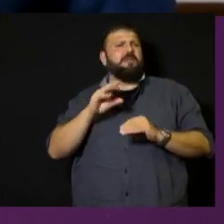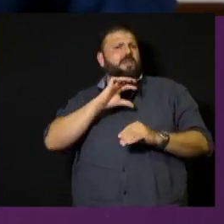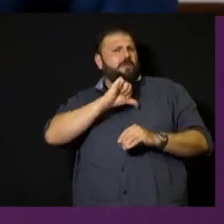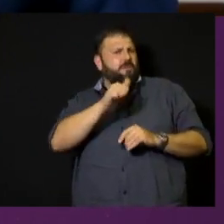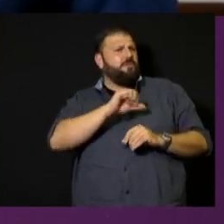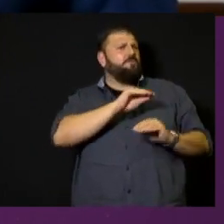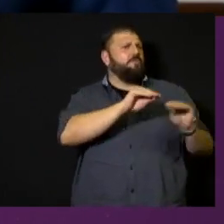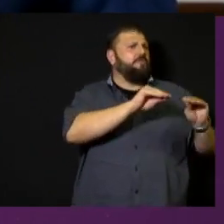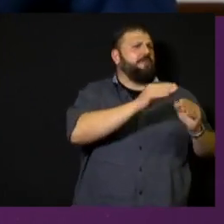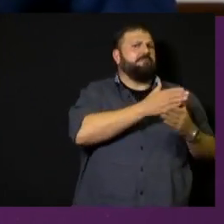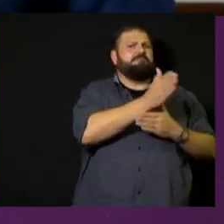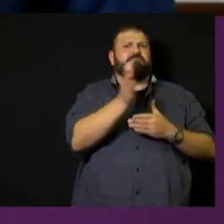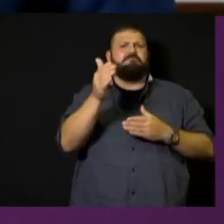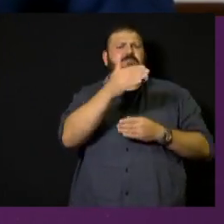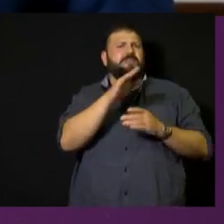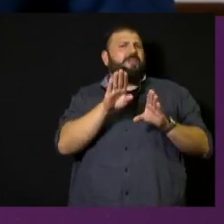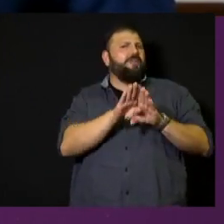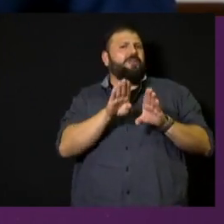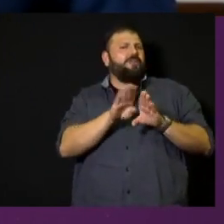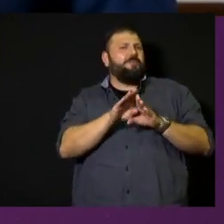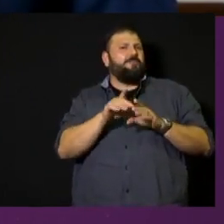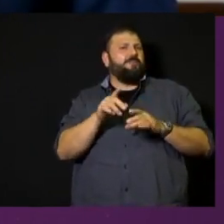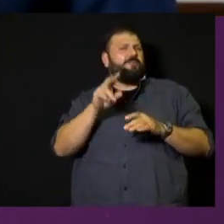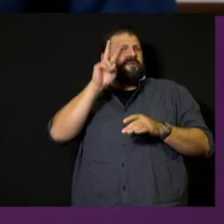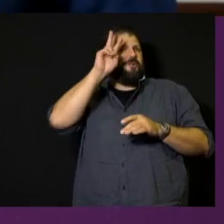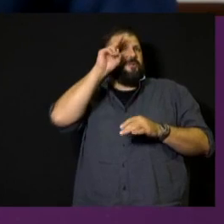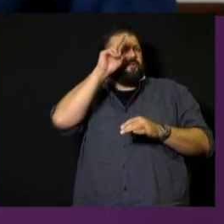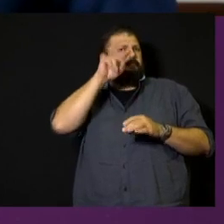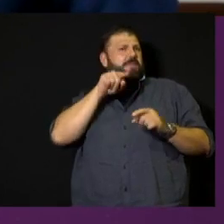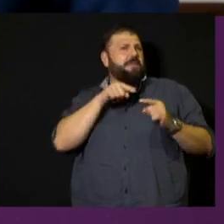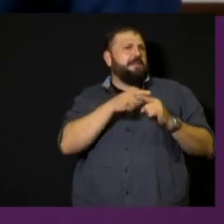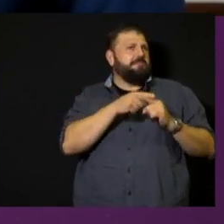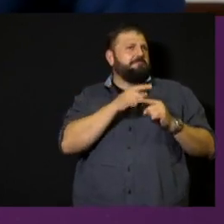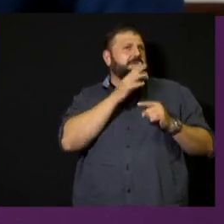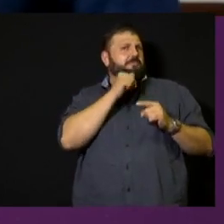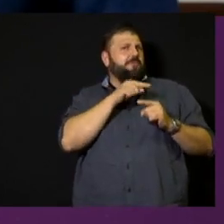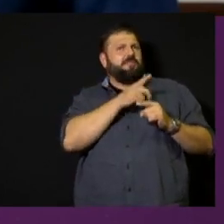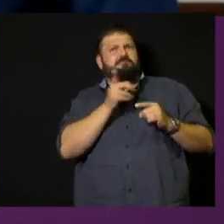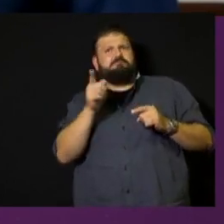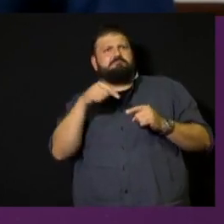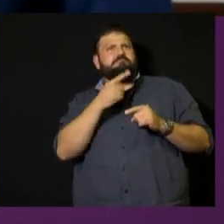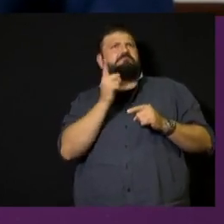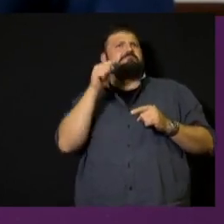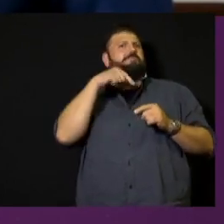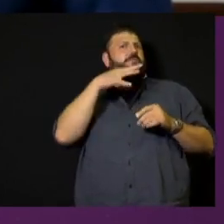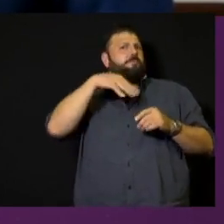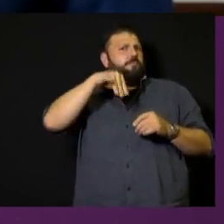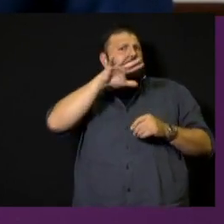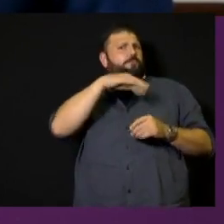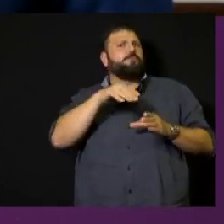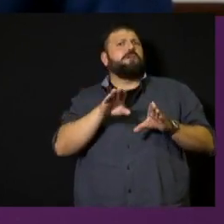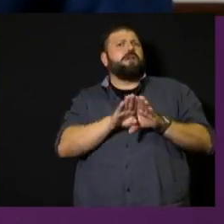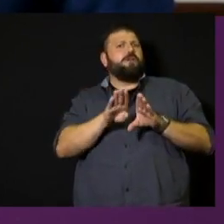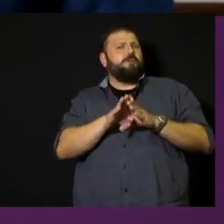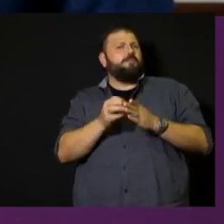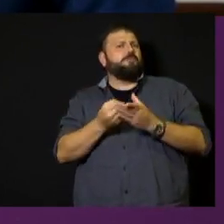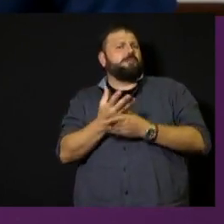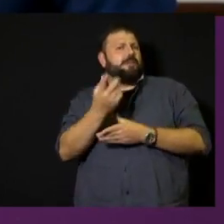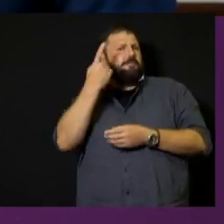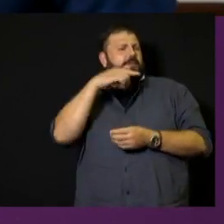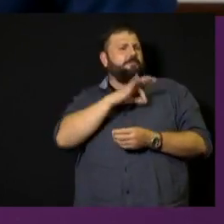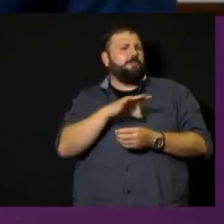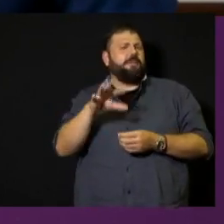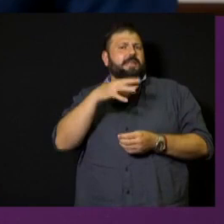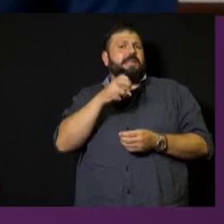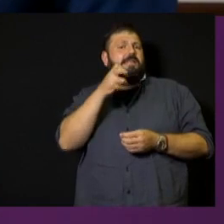there's obstacle here, what's the path? You go over it, underneath, you go around, you find